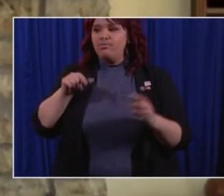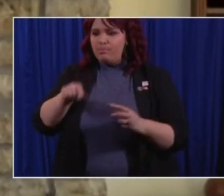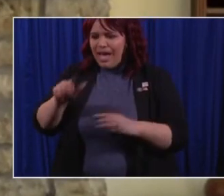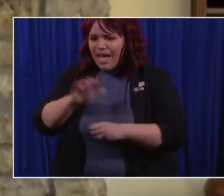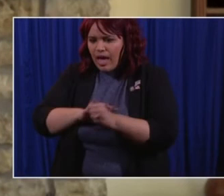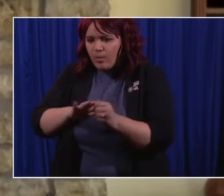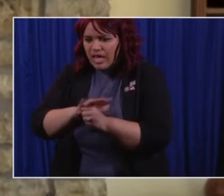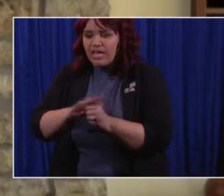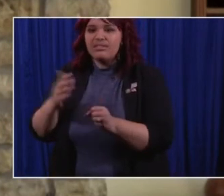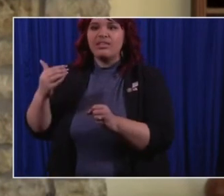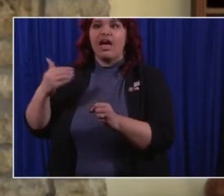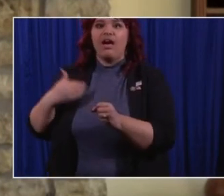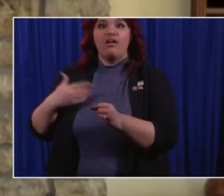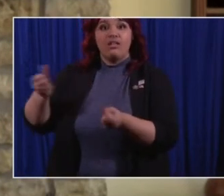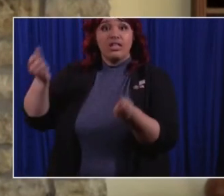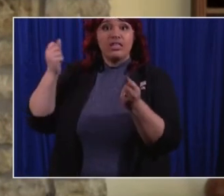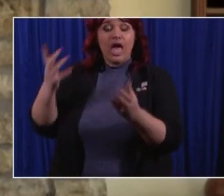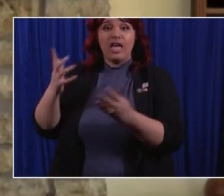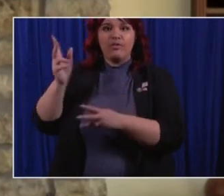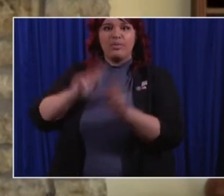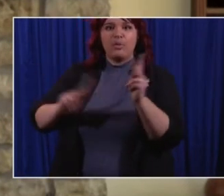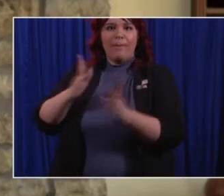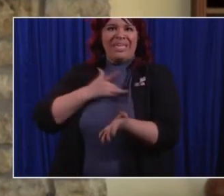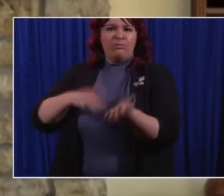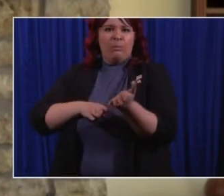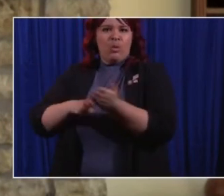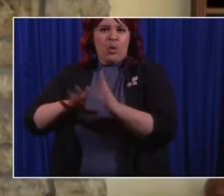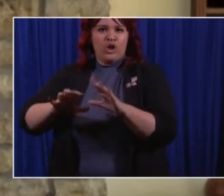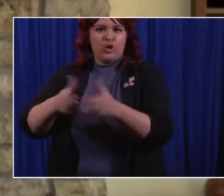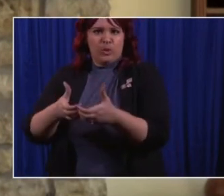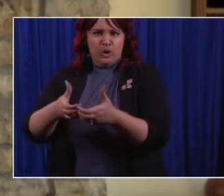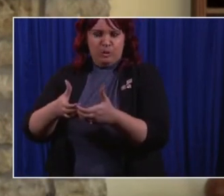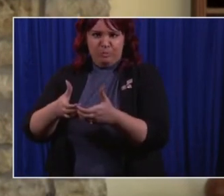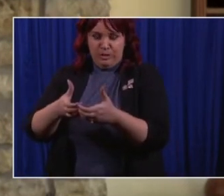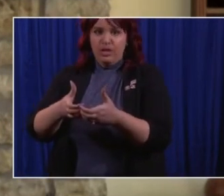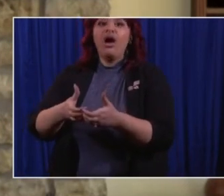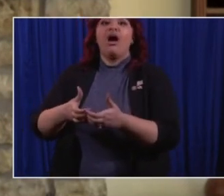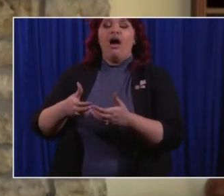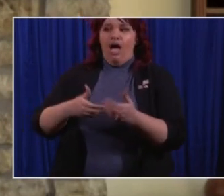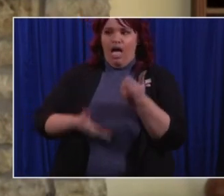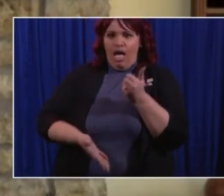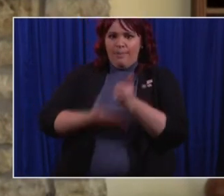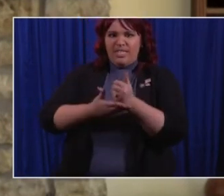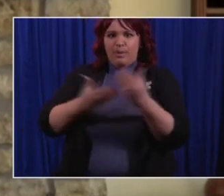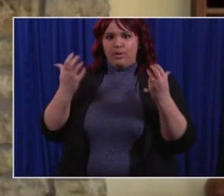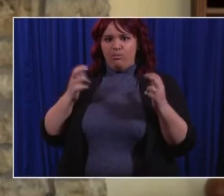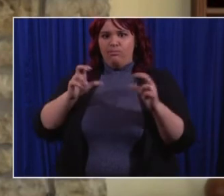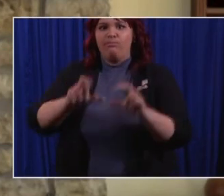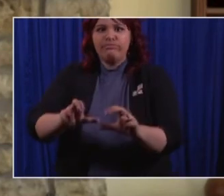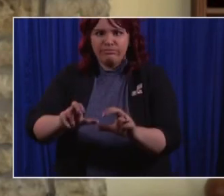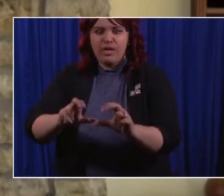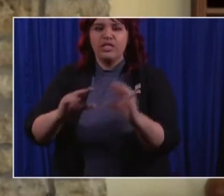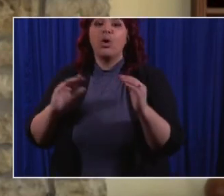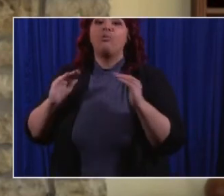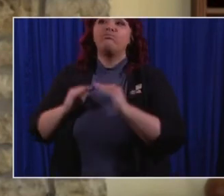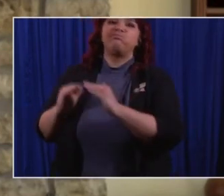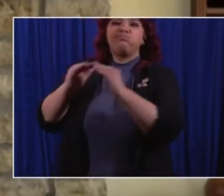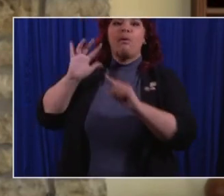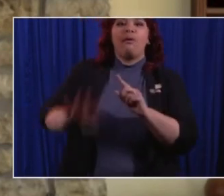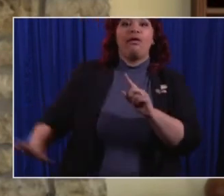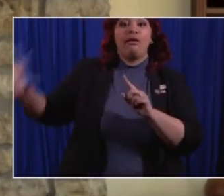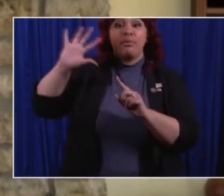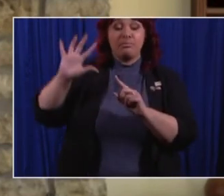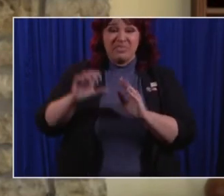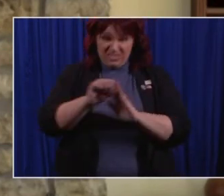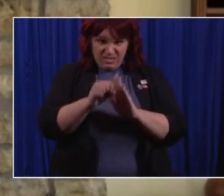Ohio using the CDC's index, and does it continue to do so to improve rates among the poor and minority populations?